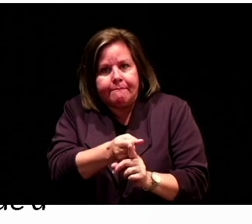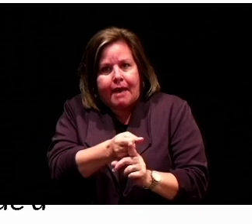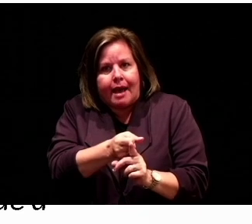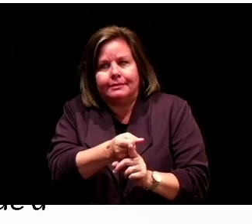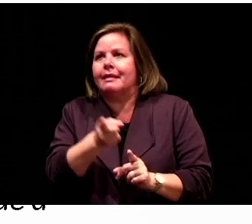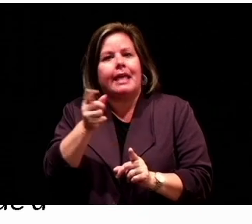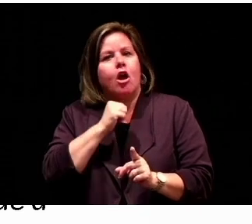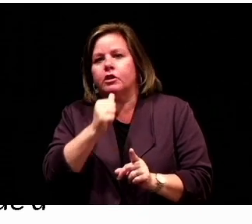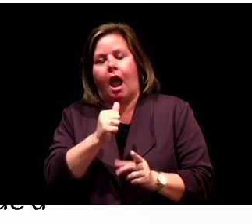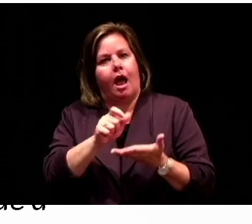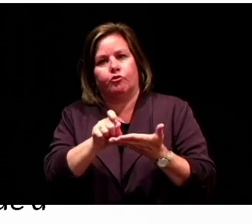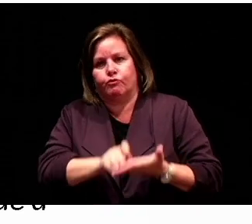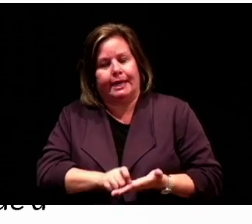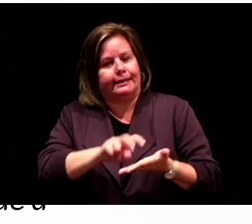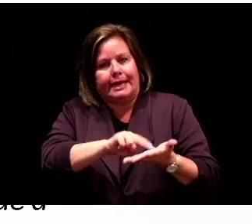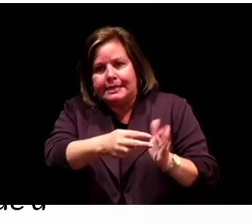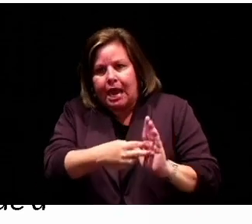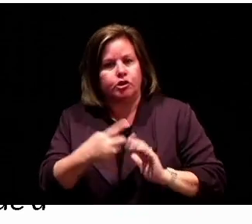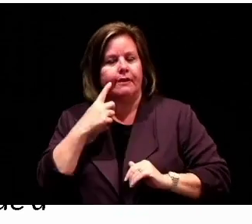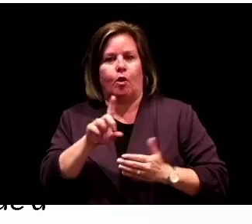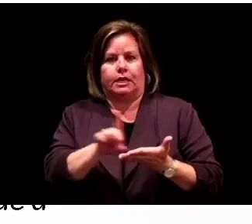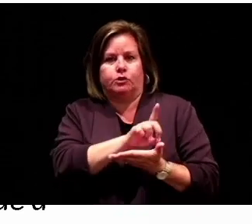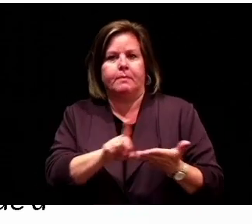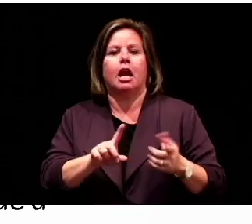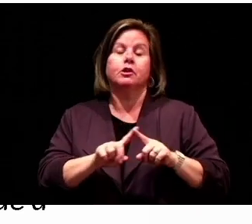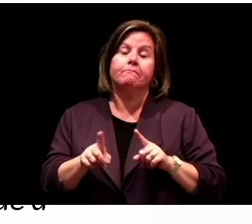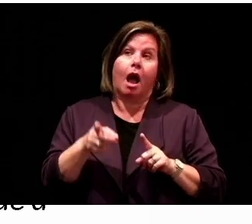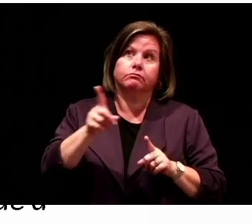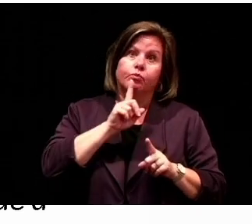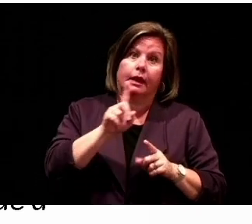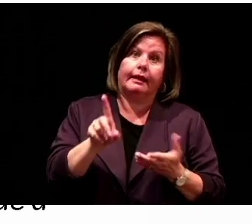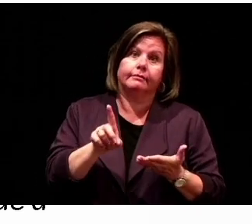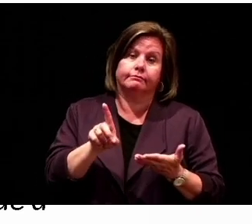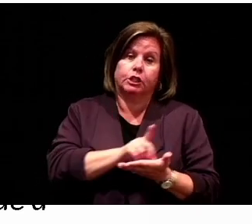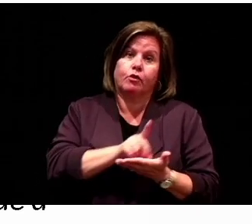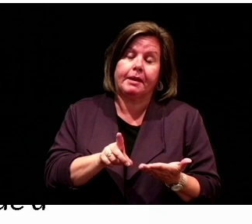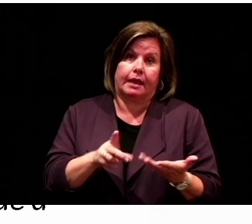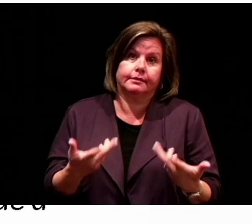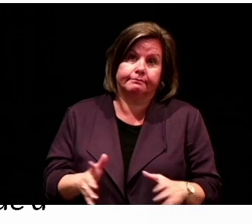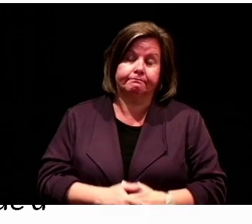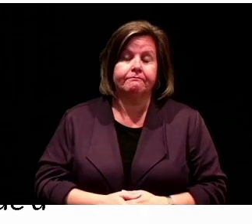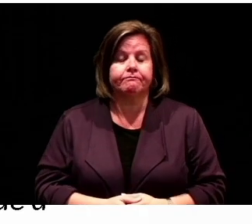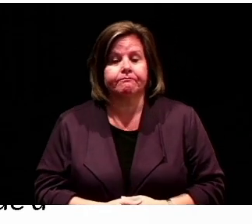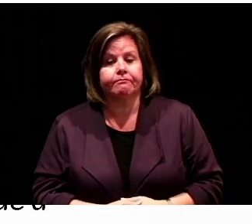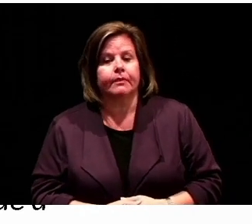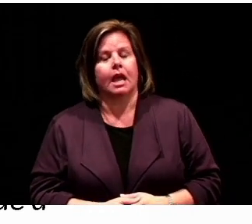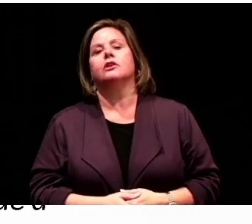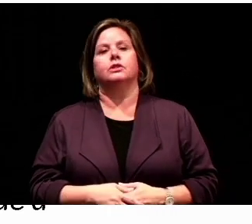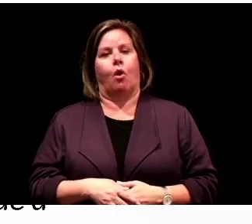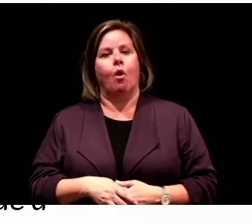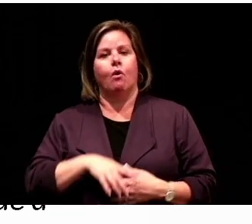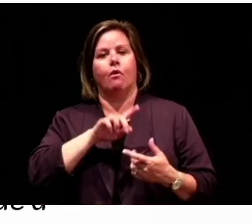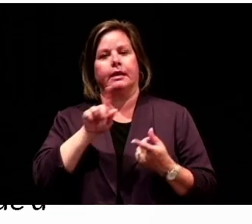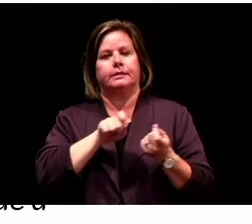people claim Michigan law to say there's only 2 heartbeats per bedroom, and that's what it is, or that's their corporate policy. The lengthier one at the top is